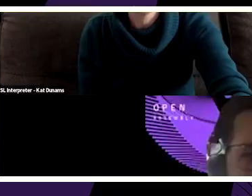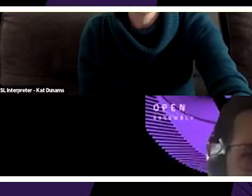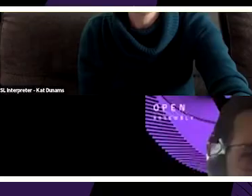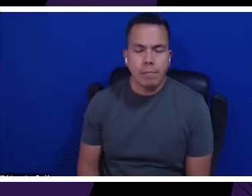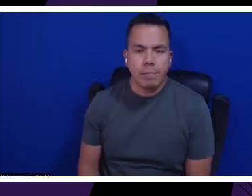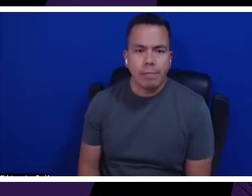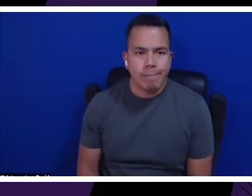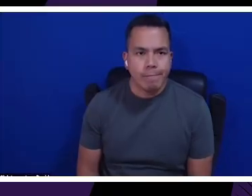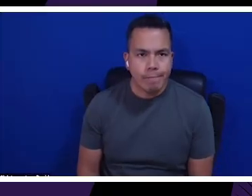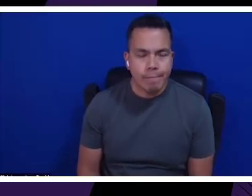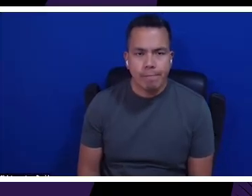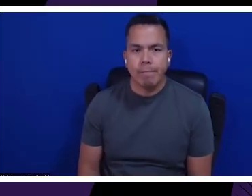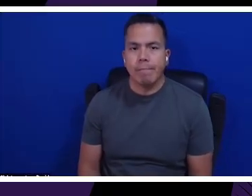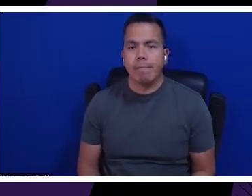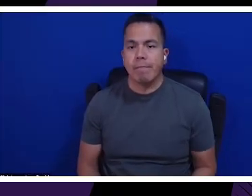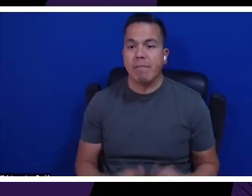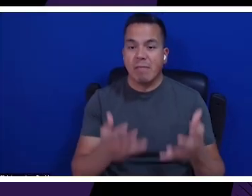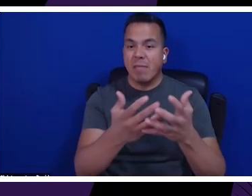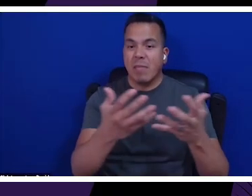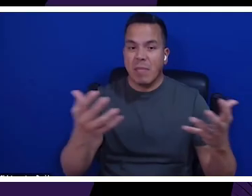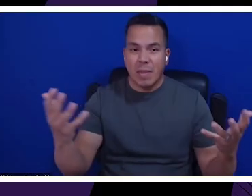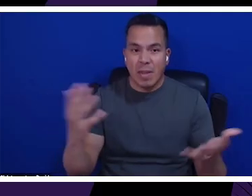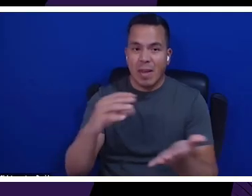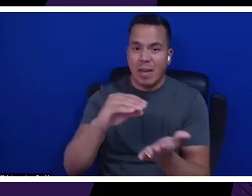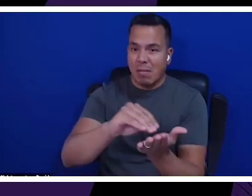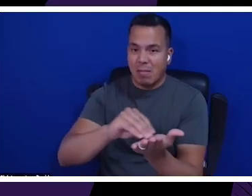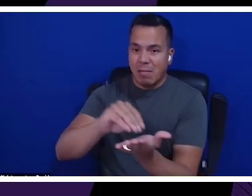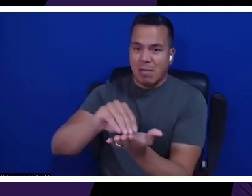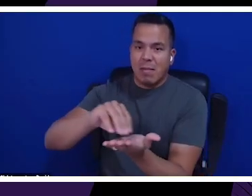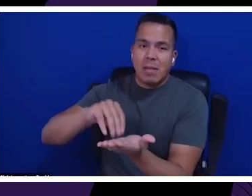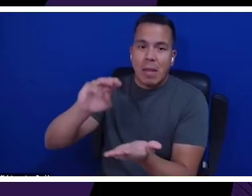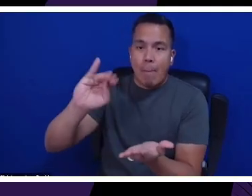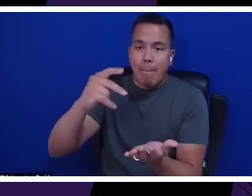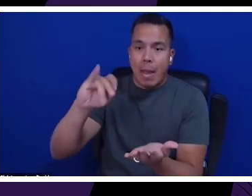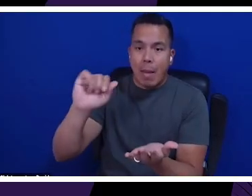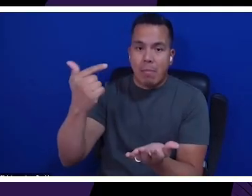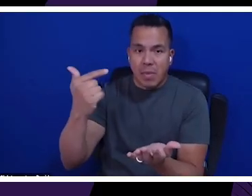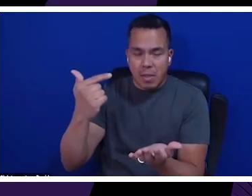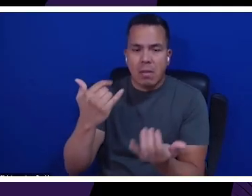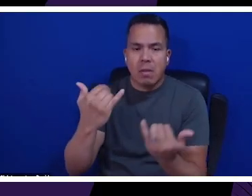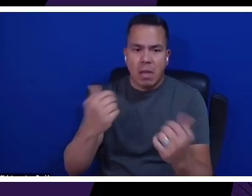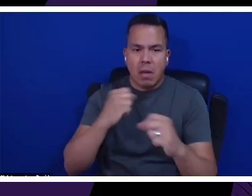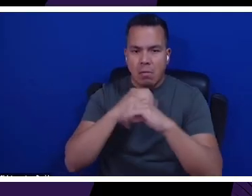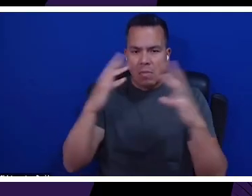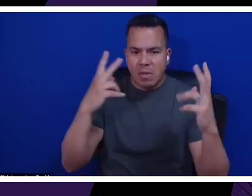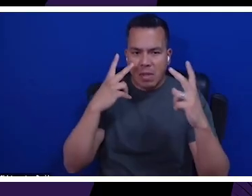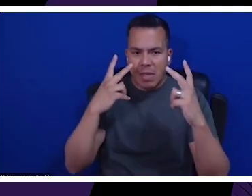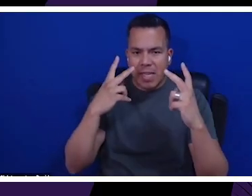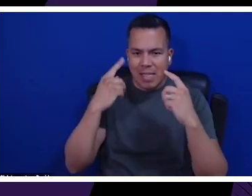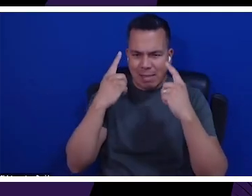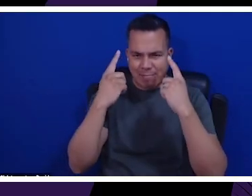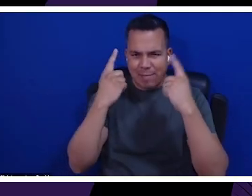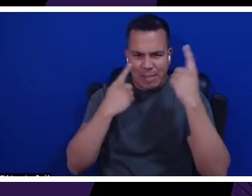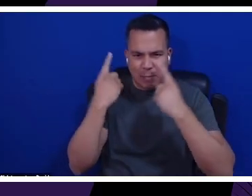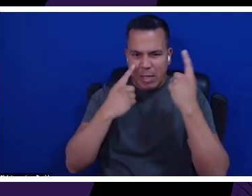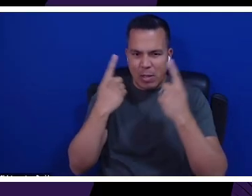The result of this mapping is a data visualization that allows us to speculate about the existence of water hidden beneath the asphalt